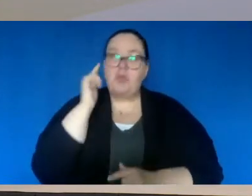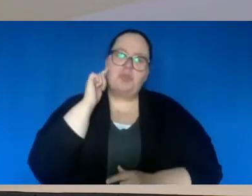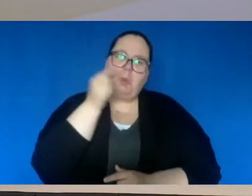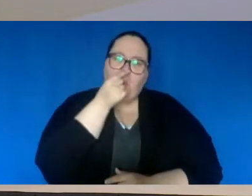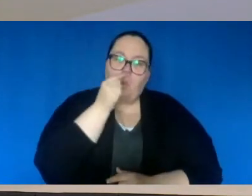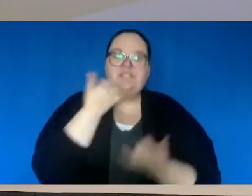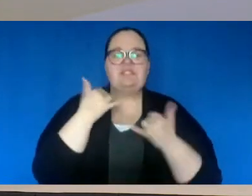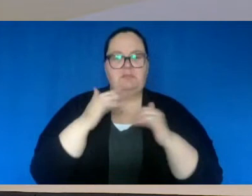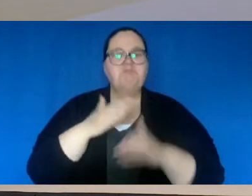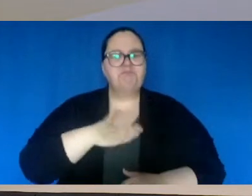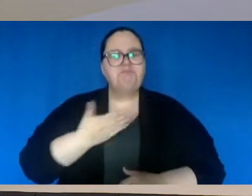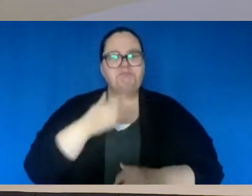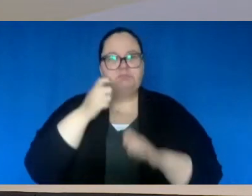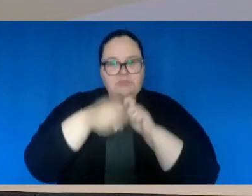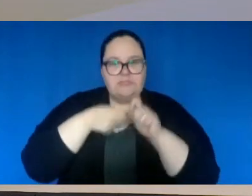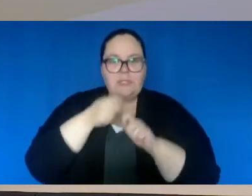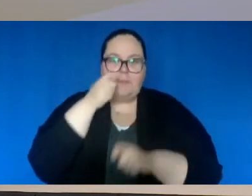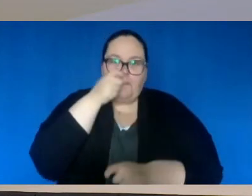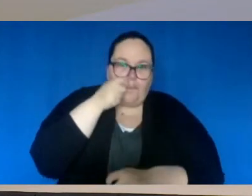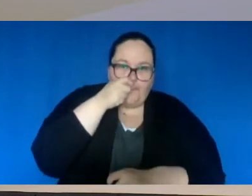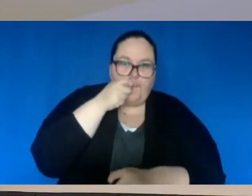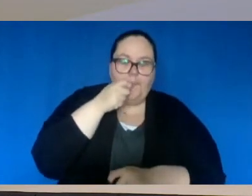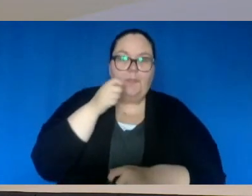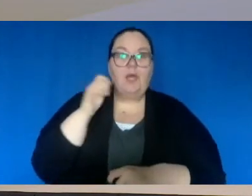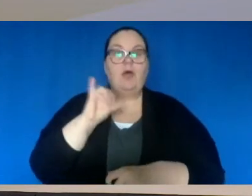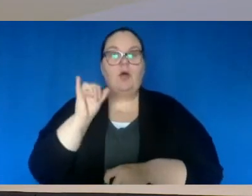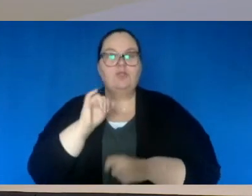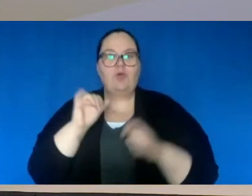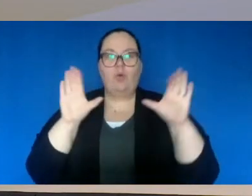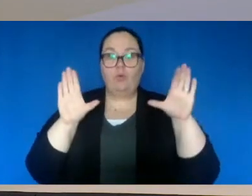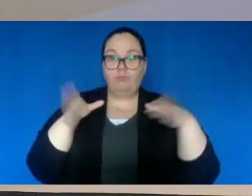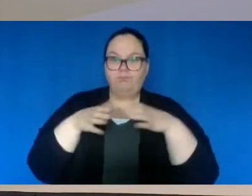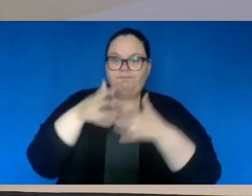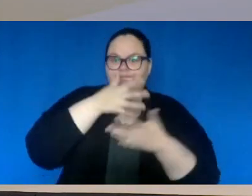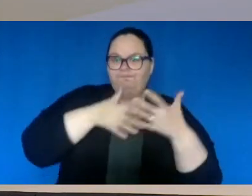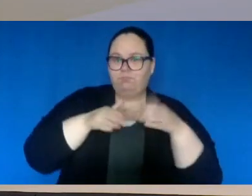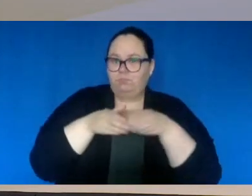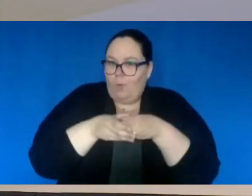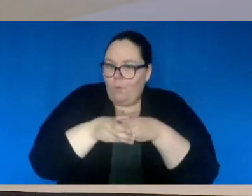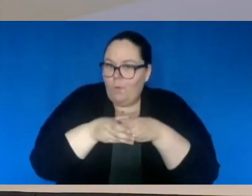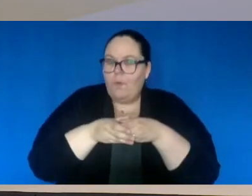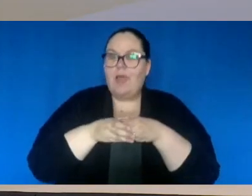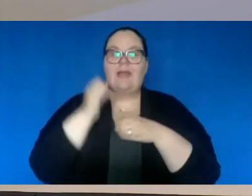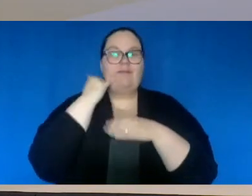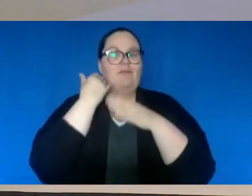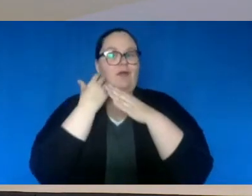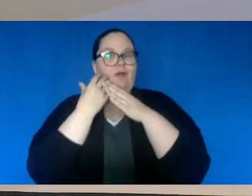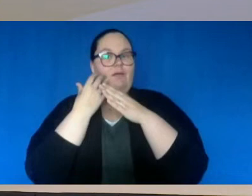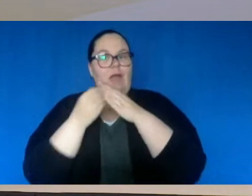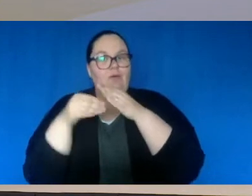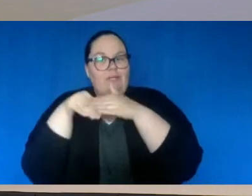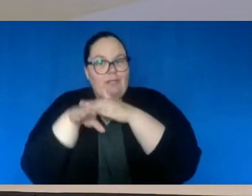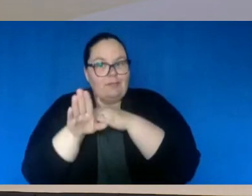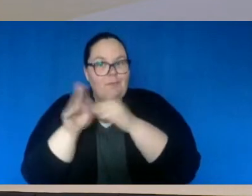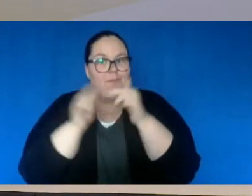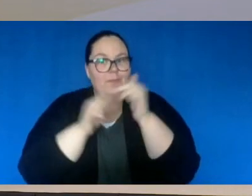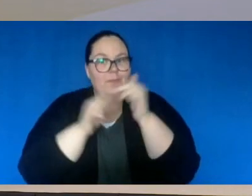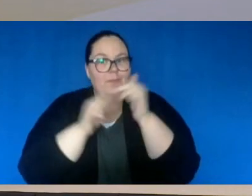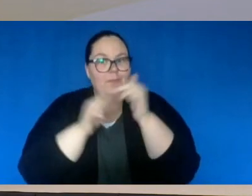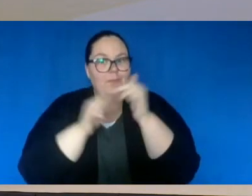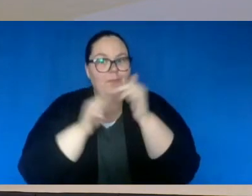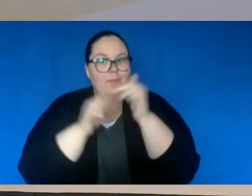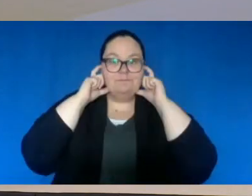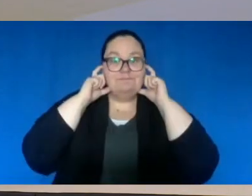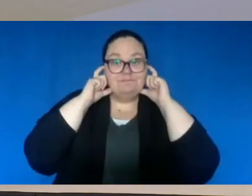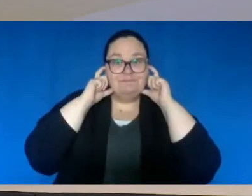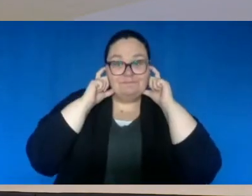contacts small, and wearing a properly fitted mask in indoor public places. I ask Islanders to continue to do their part